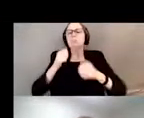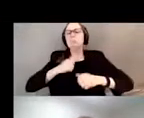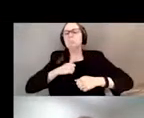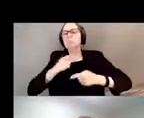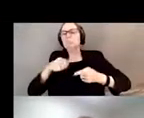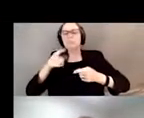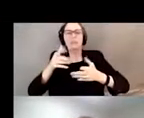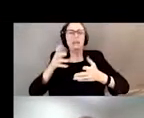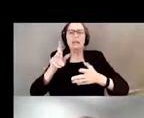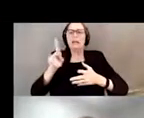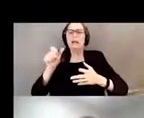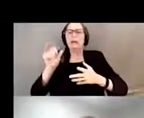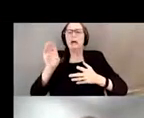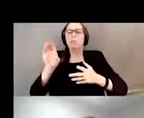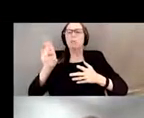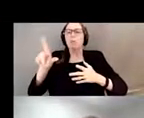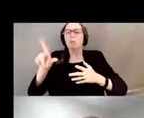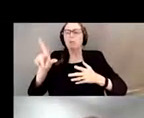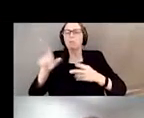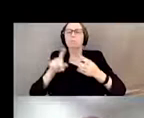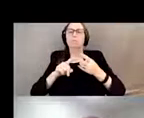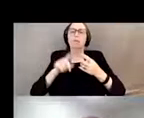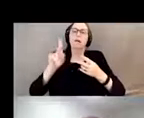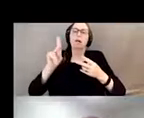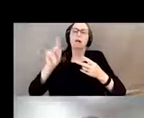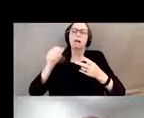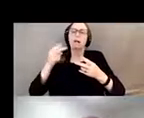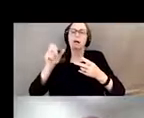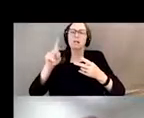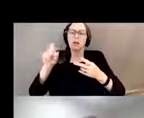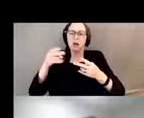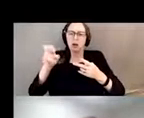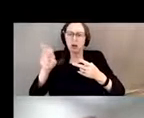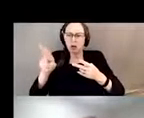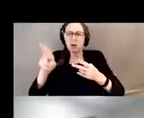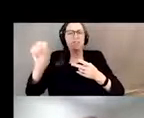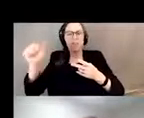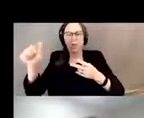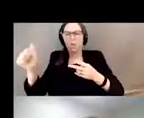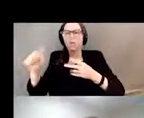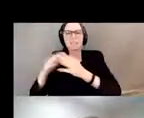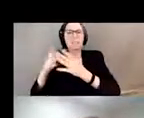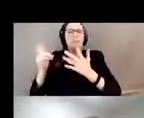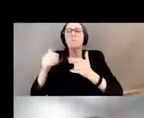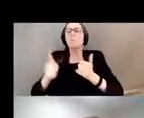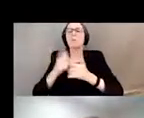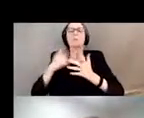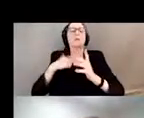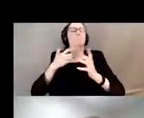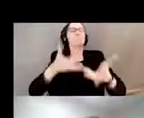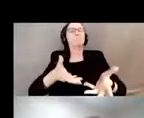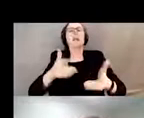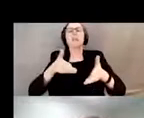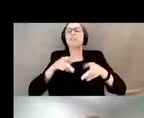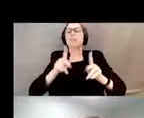capital, and in Kandahar, and in a couple other of the major cities. But for the most part, they turn the fighting over to the Afghans.